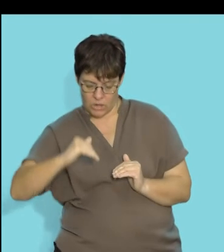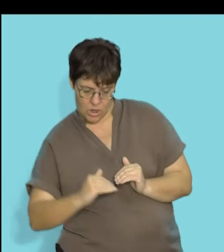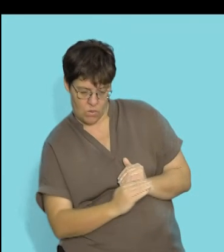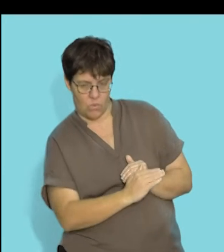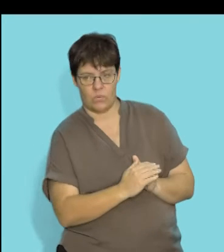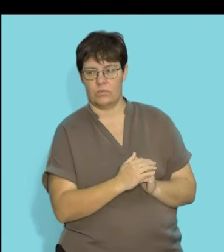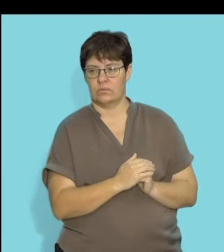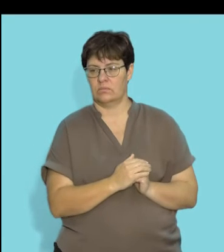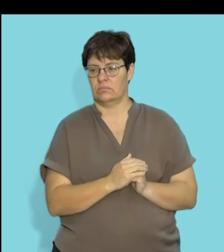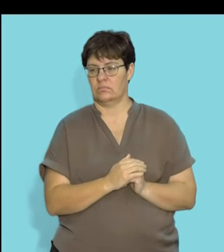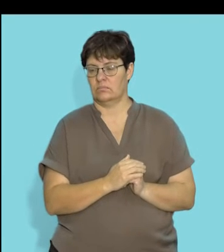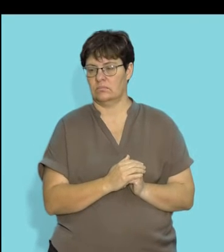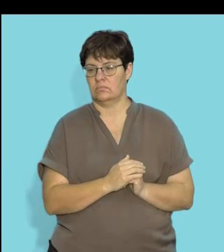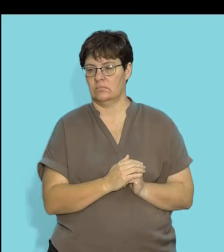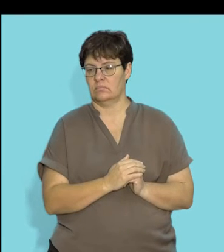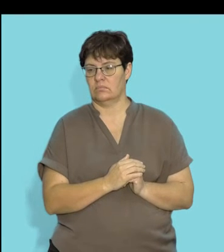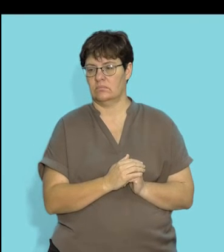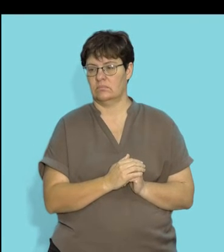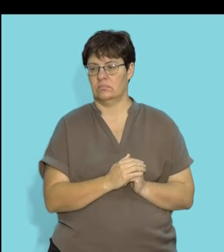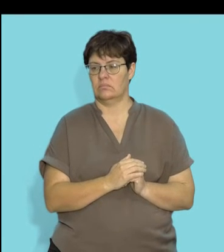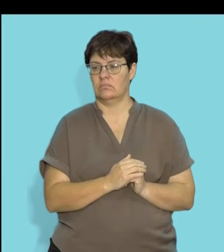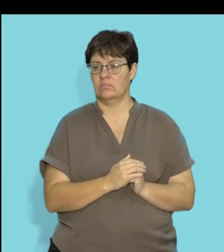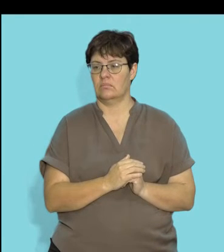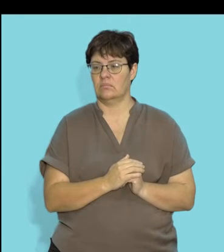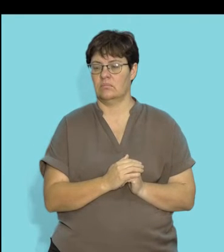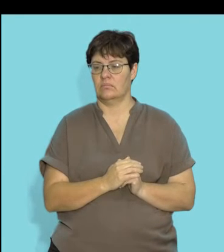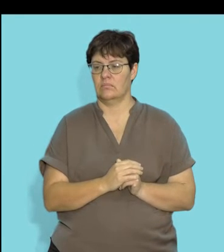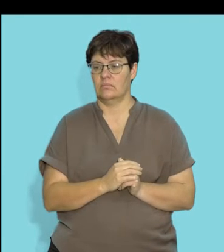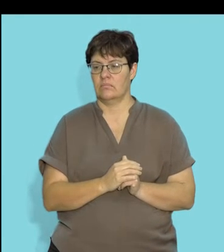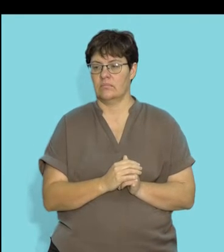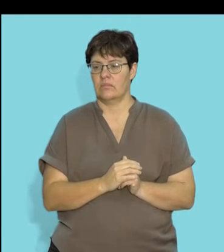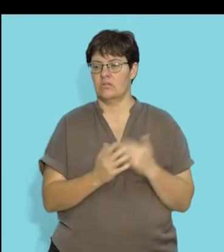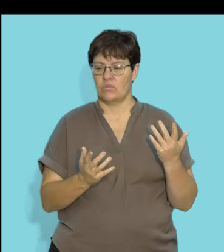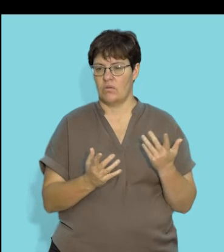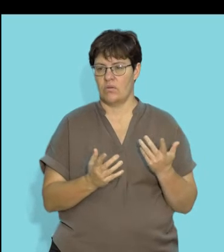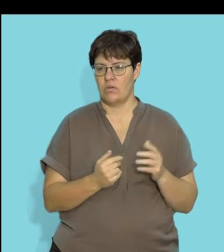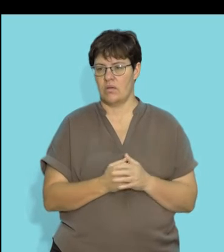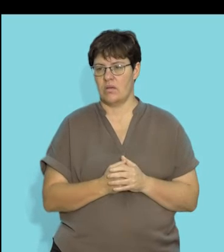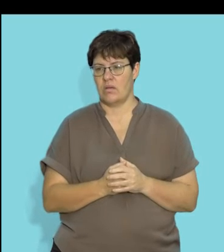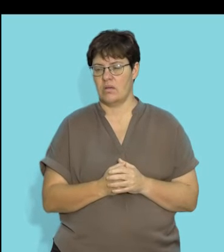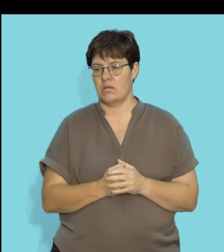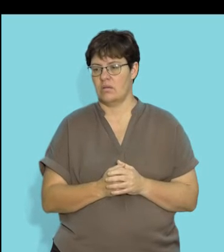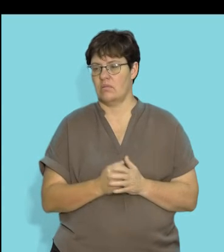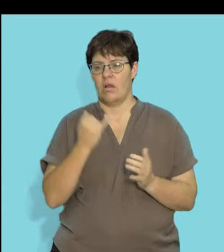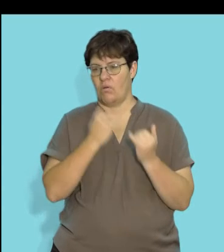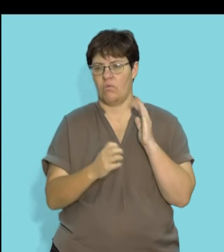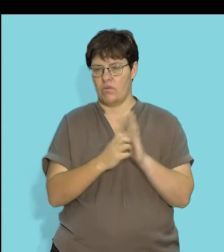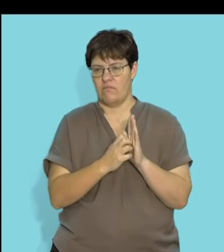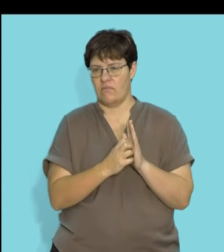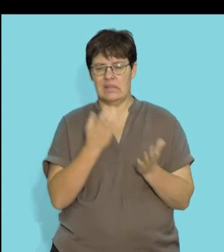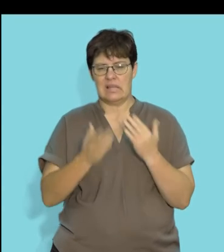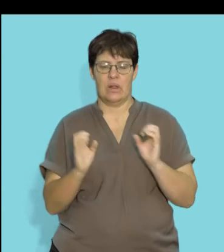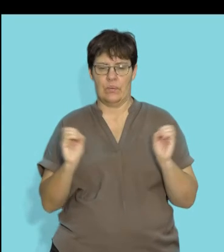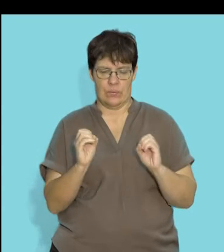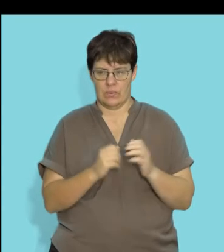it. Or shift it downwards, it will still be the same thing, but a bit down there. So although my graphs